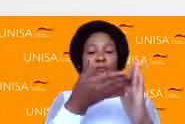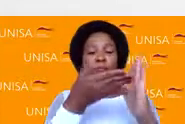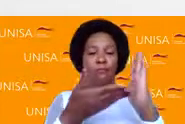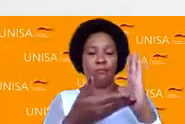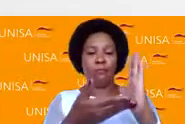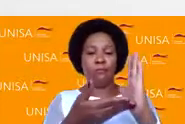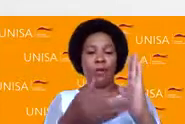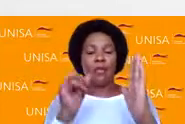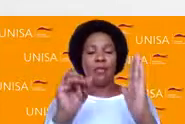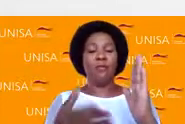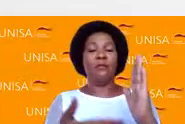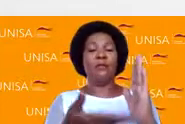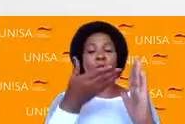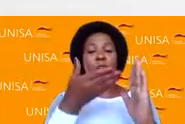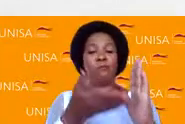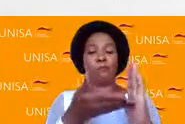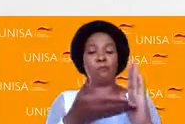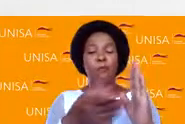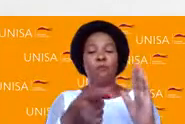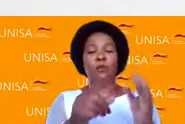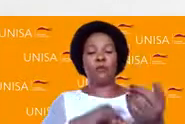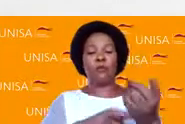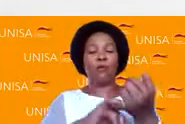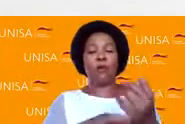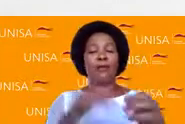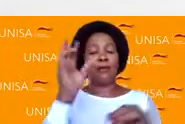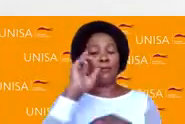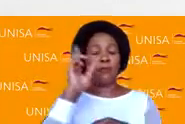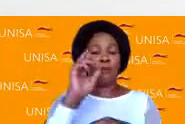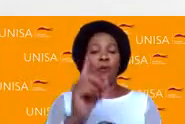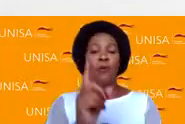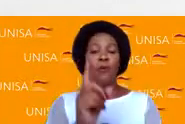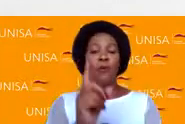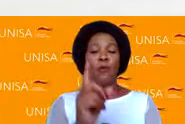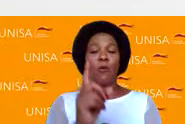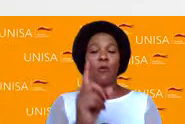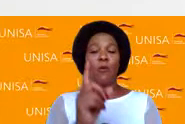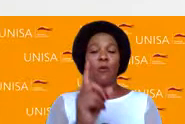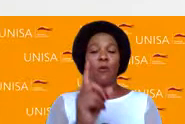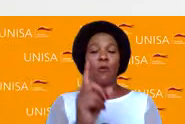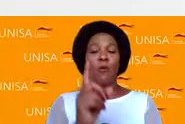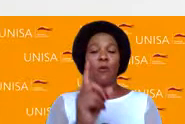course. Remember, some of the